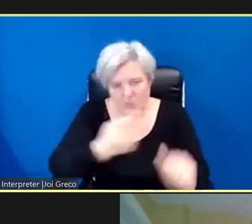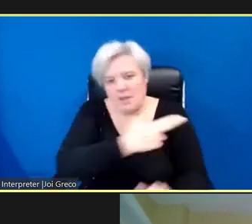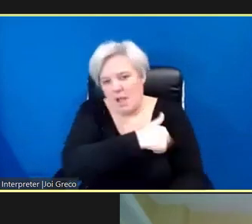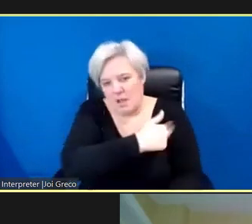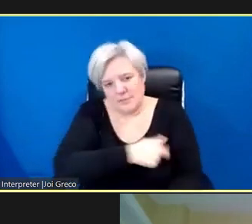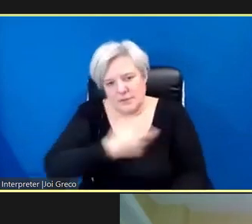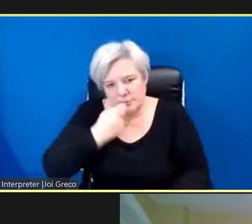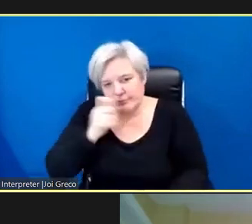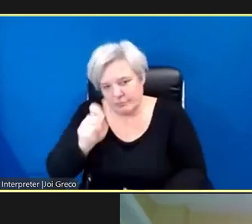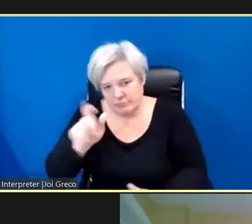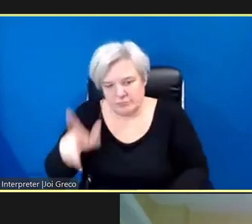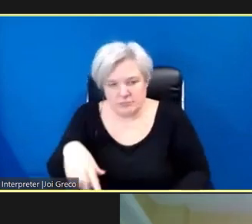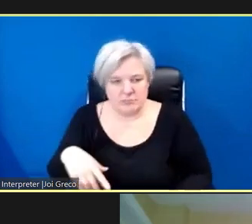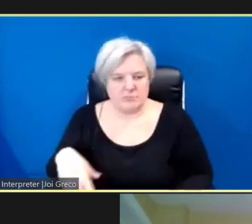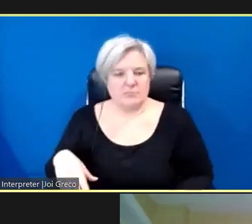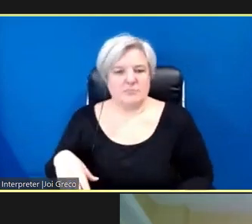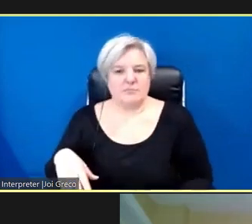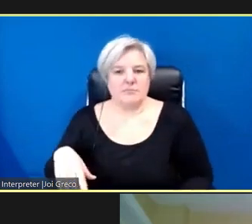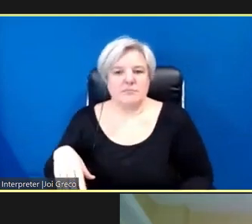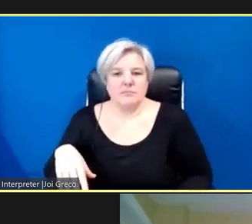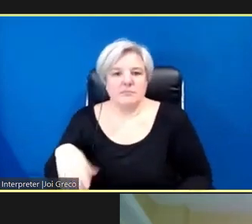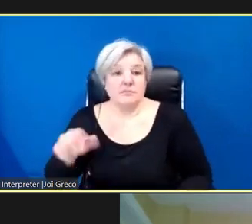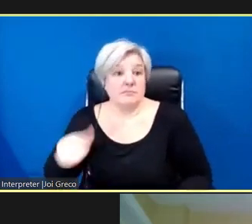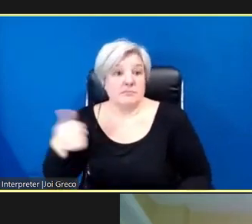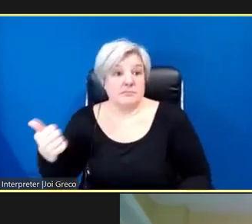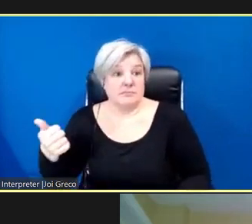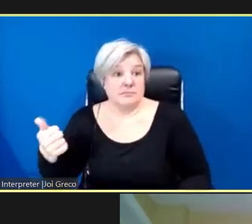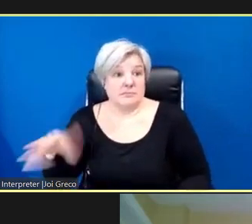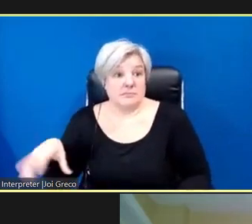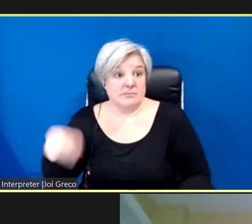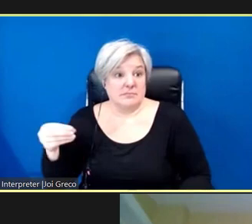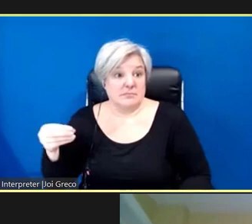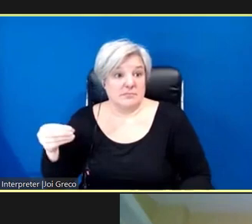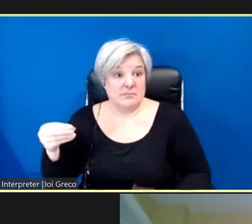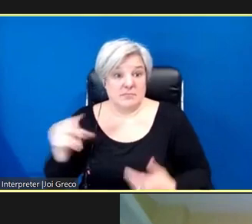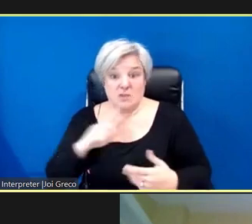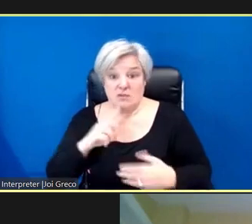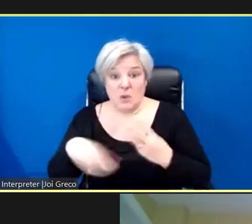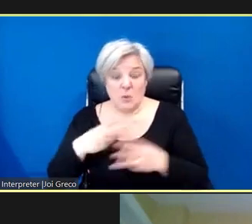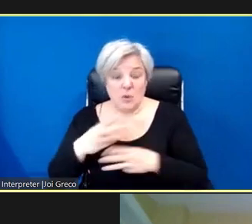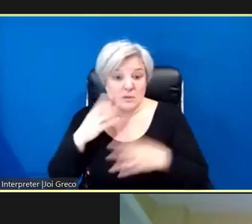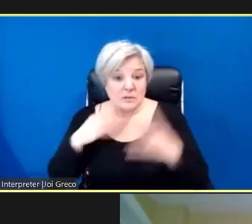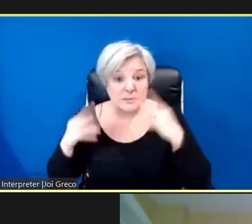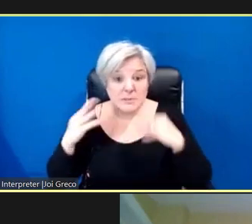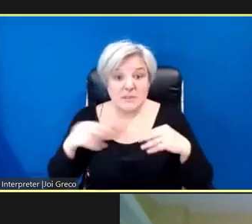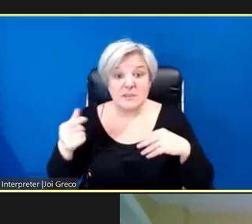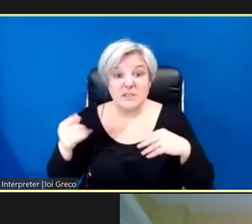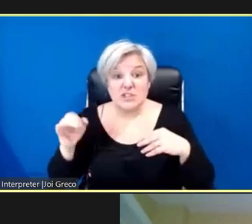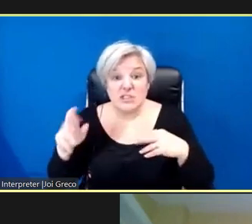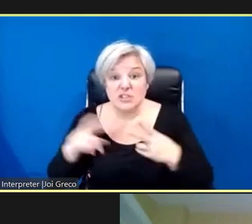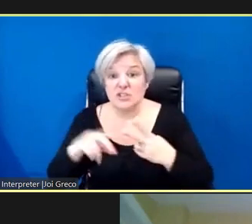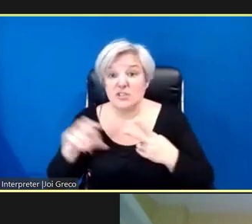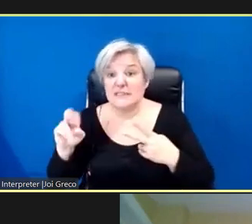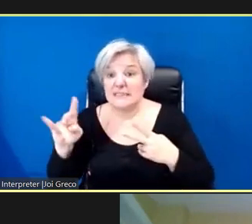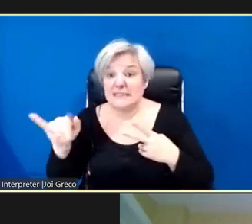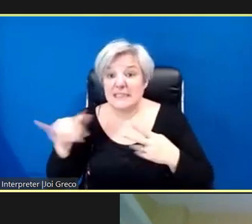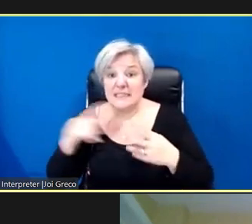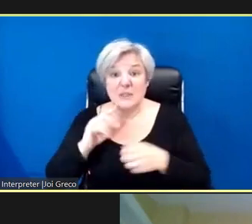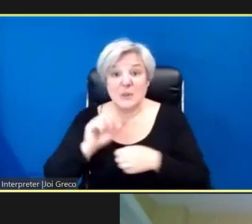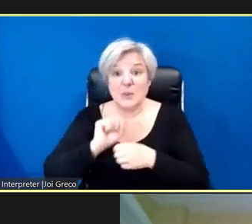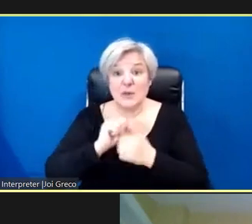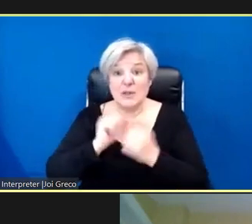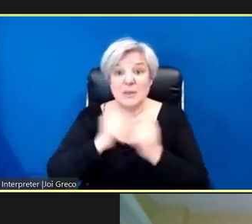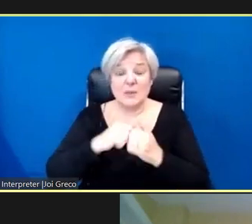hospitals. Excellent. Anything else to add? Any like real world experience, Ginger and Stacy, on working with